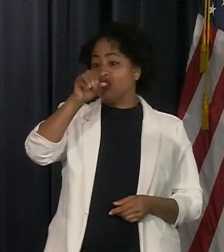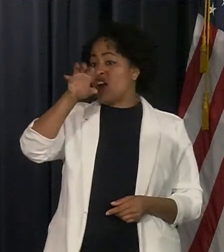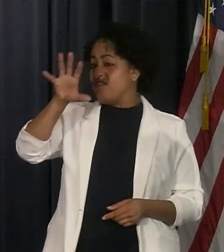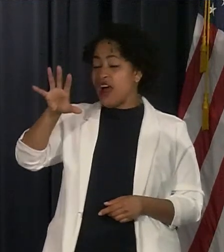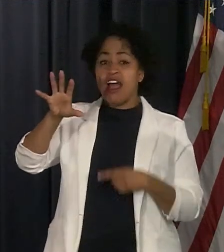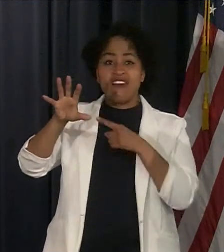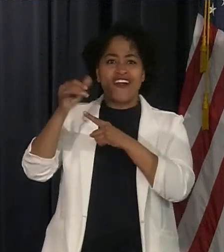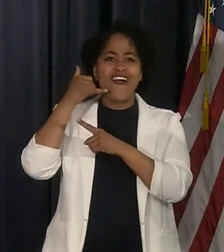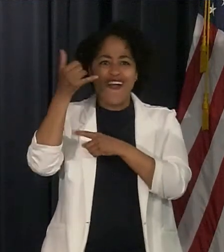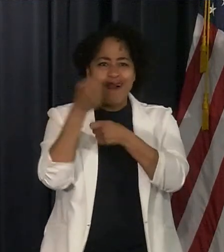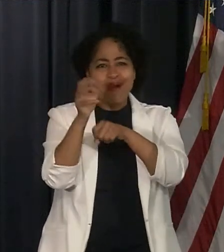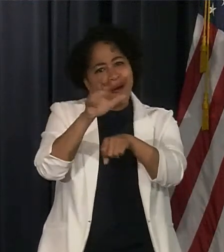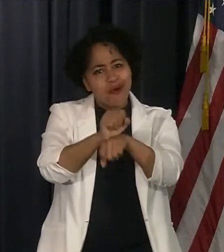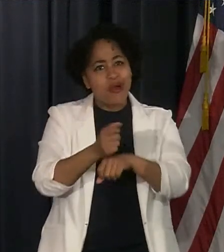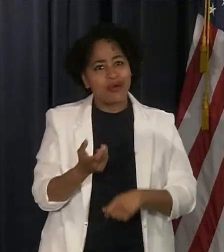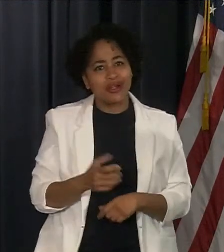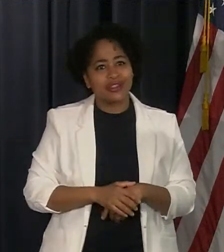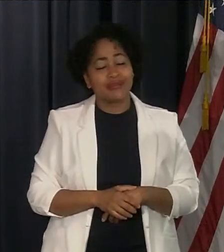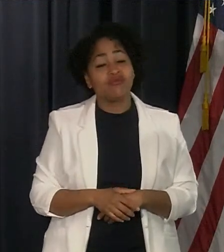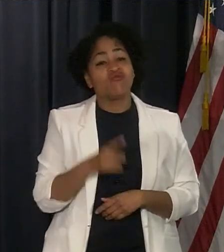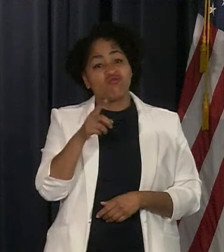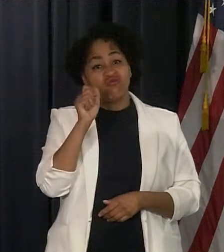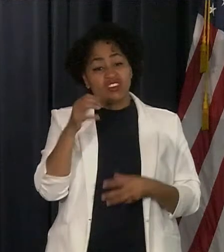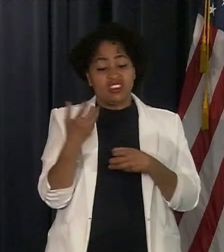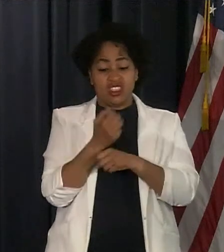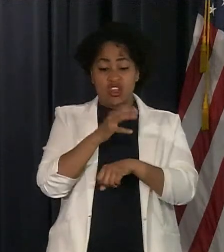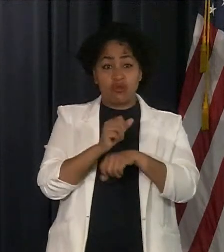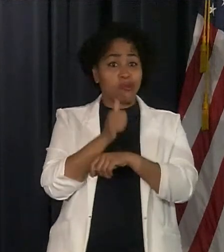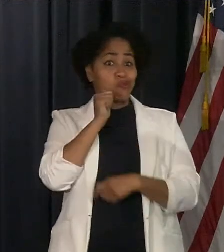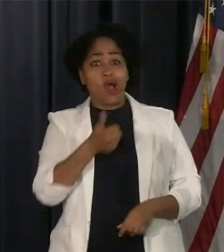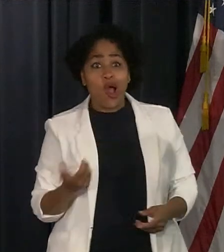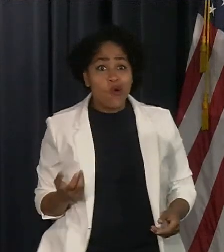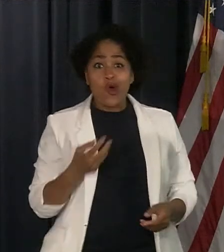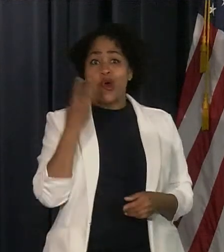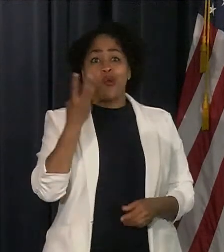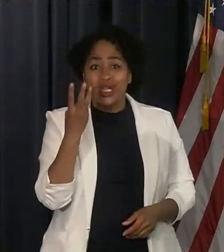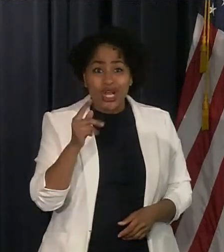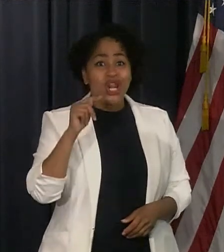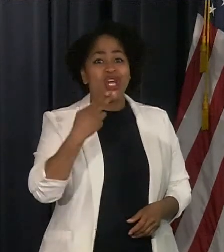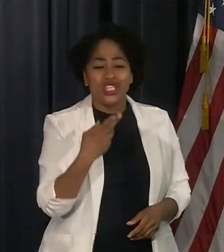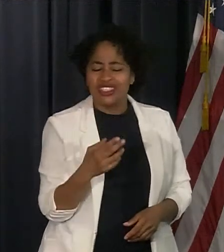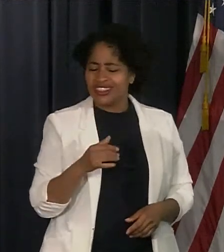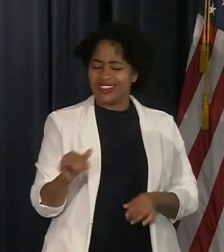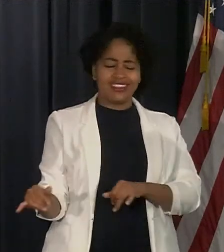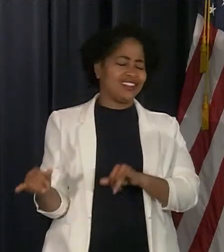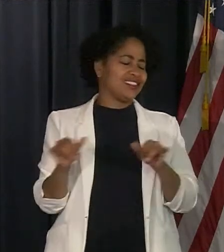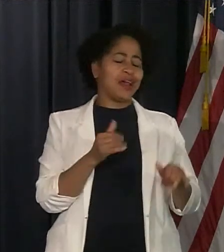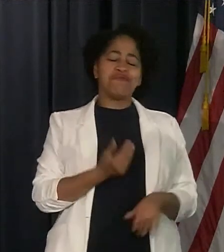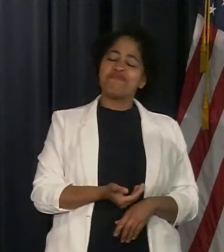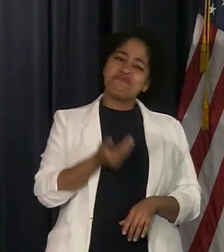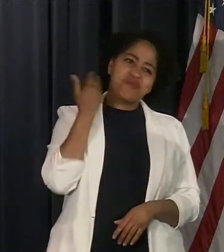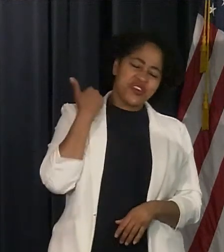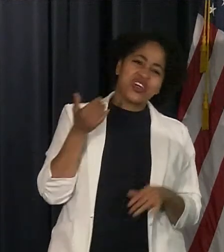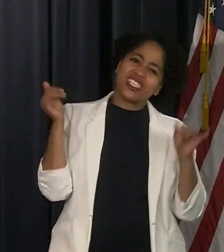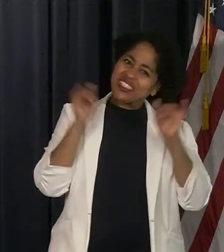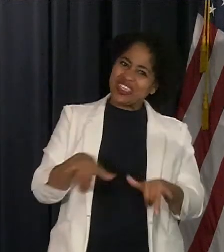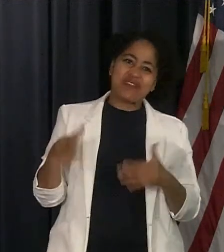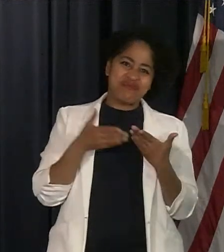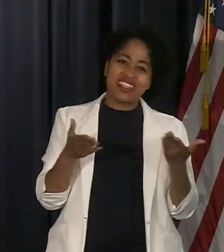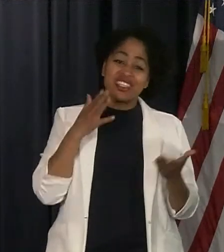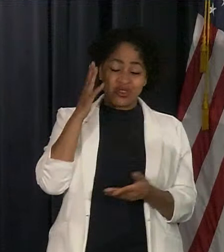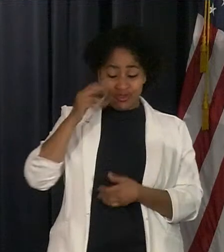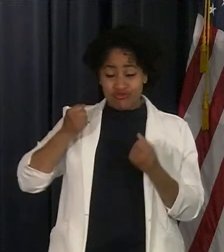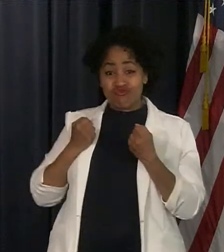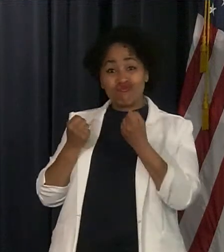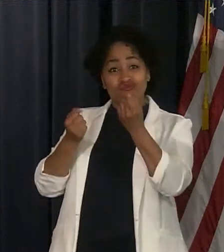313-230-0505, make an appointment. You can get an appointment tomorrow, Wednesday, Thursday, just like before. You will drive up, go